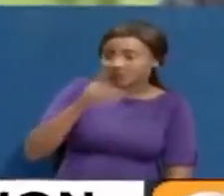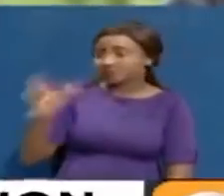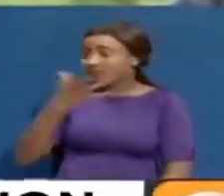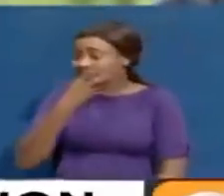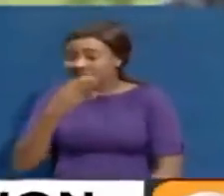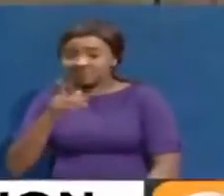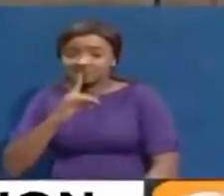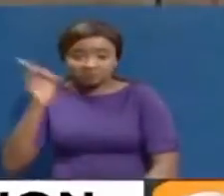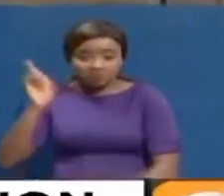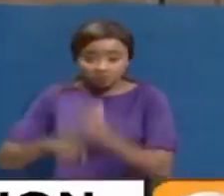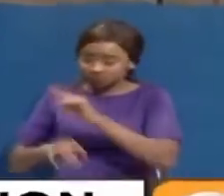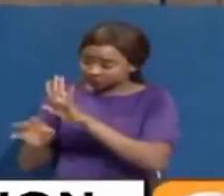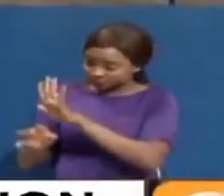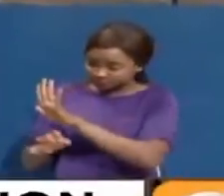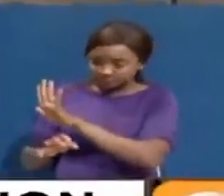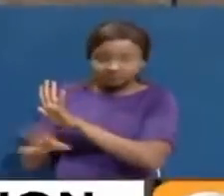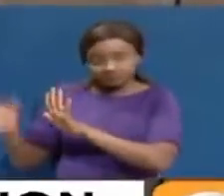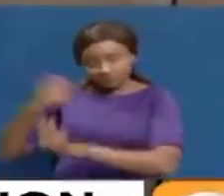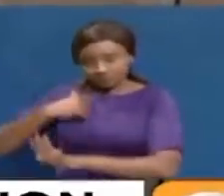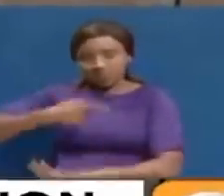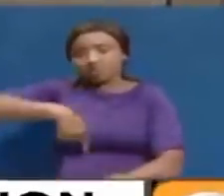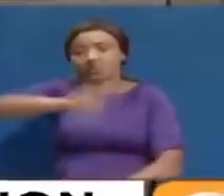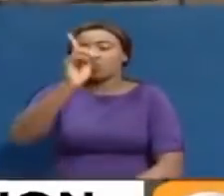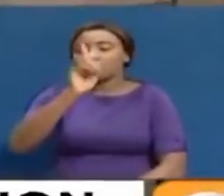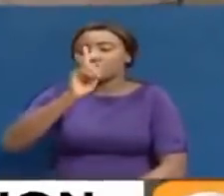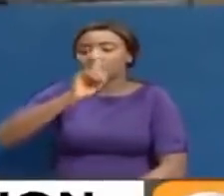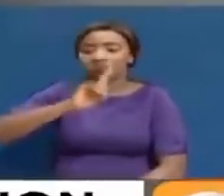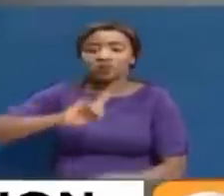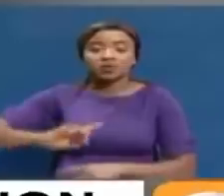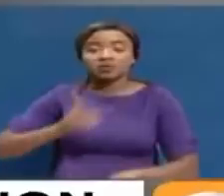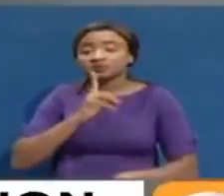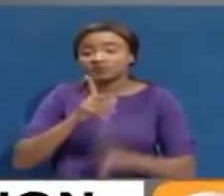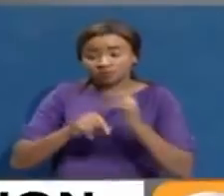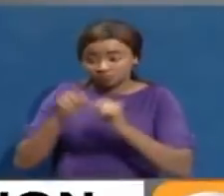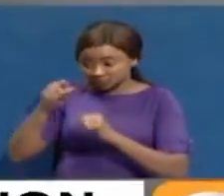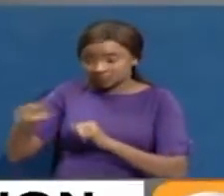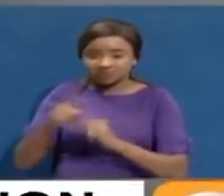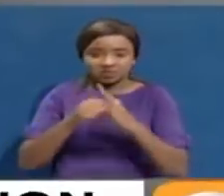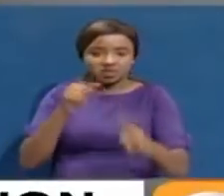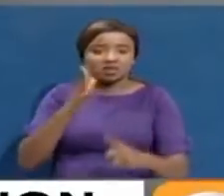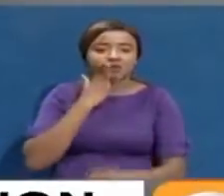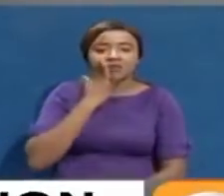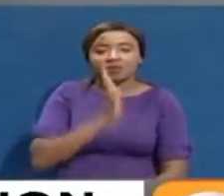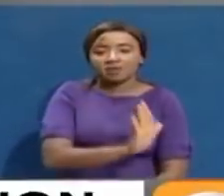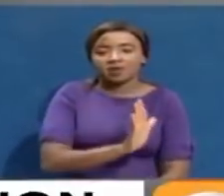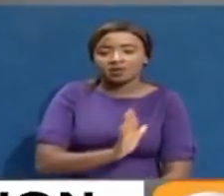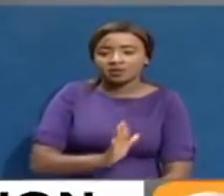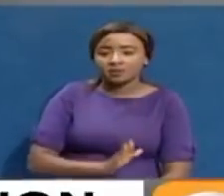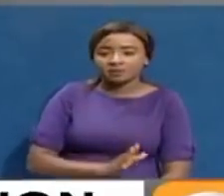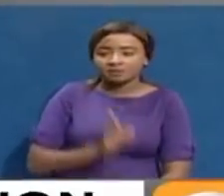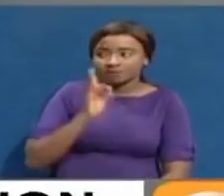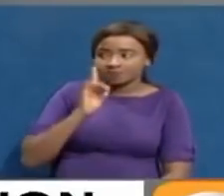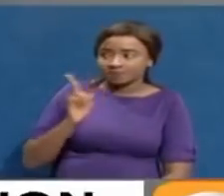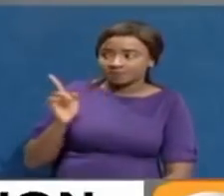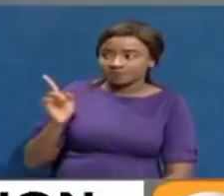Gitimo, opted to save her child by turning himself in, saying that he was the one who killed his mother.